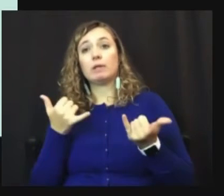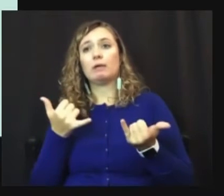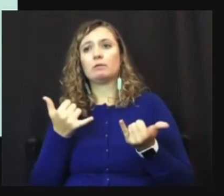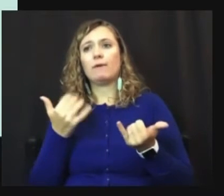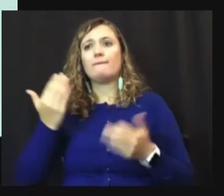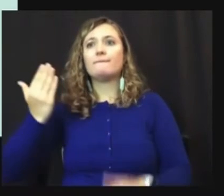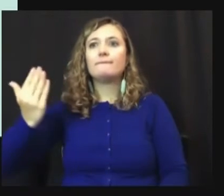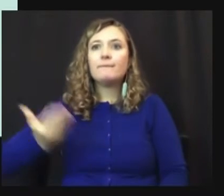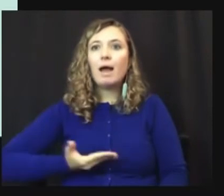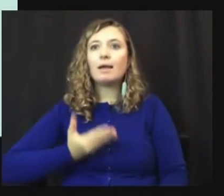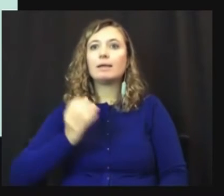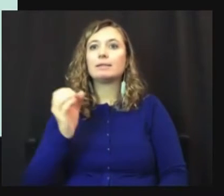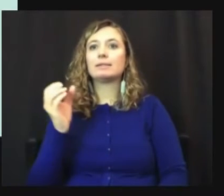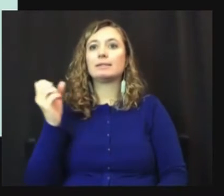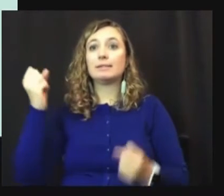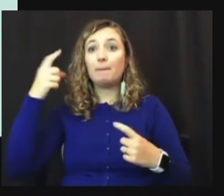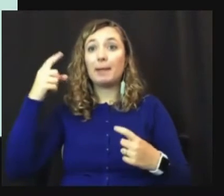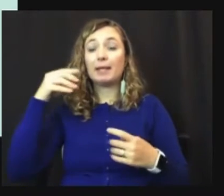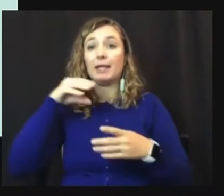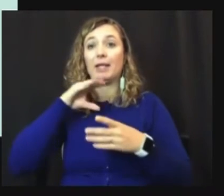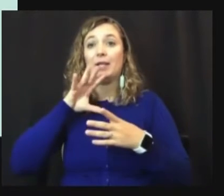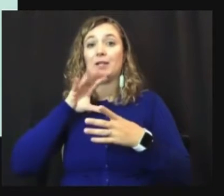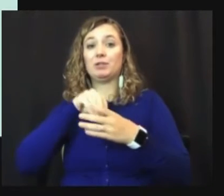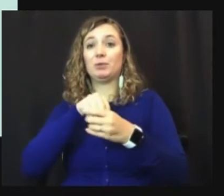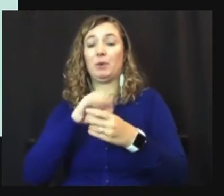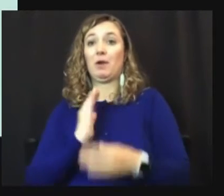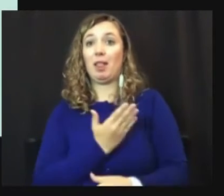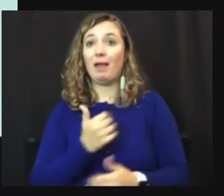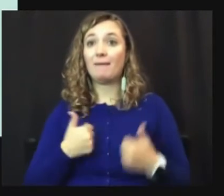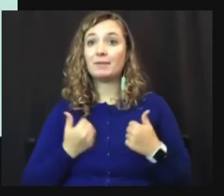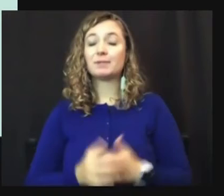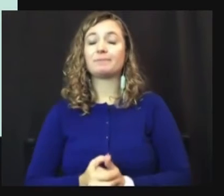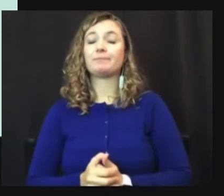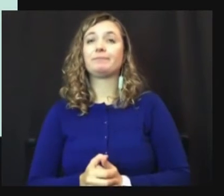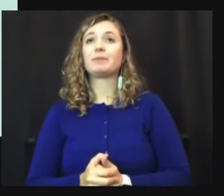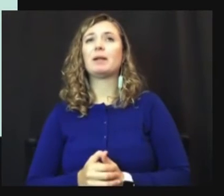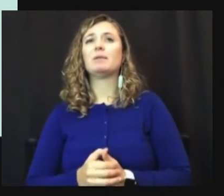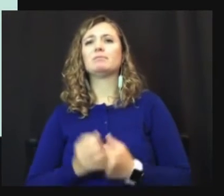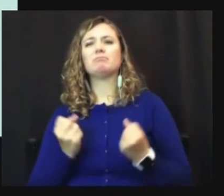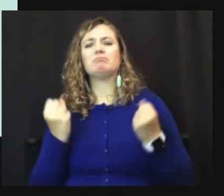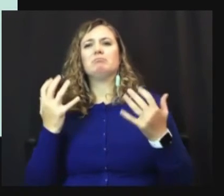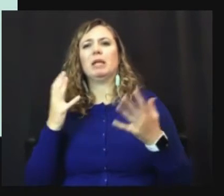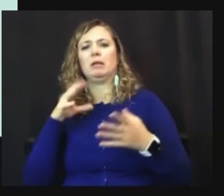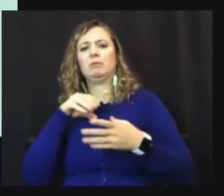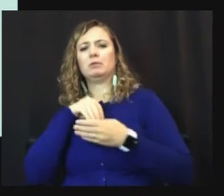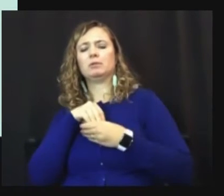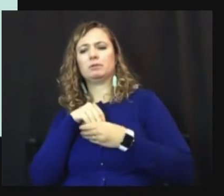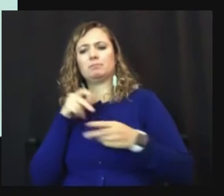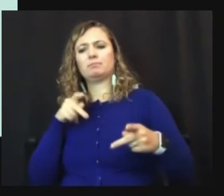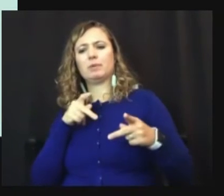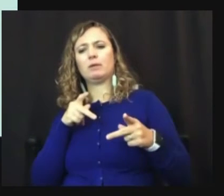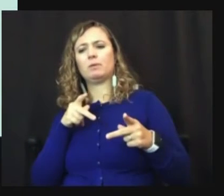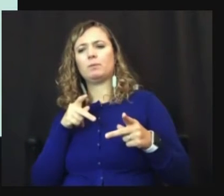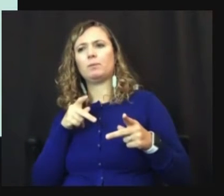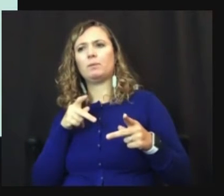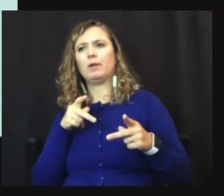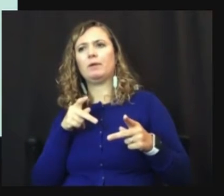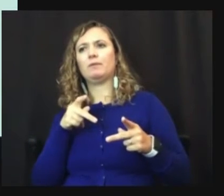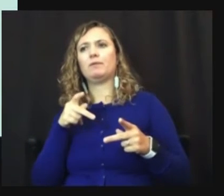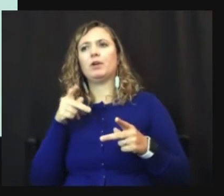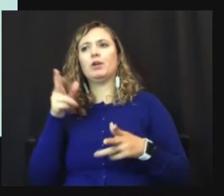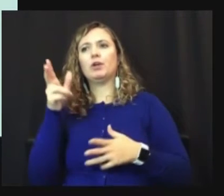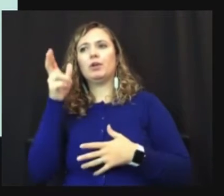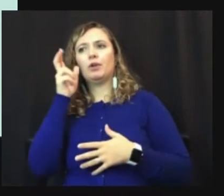lives. And for many autistics, we have heard the narrative of stop stimming in one way or another, whether or not